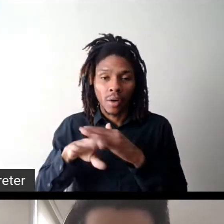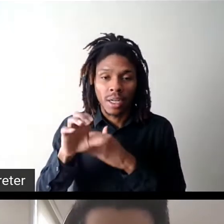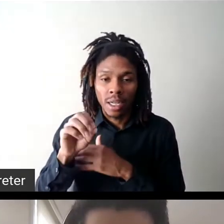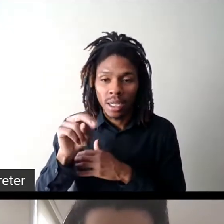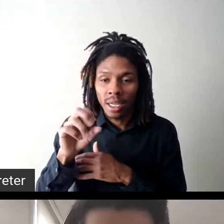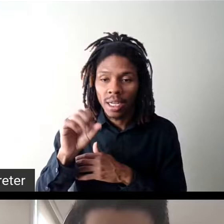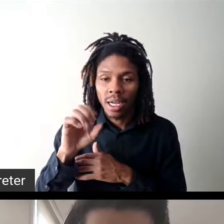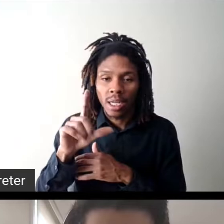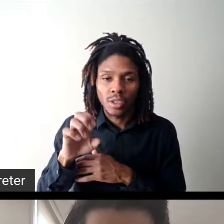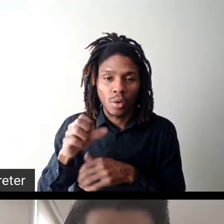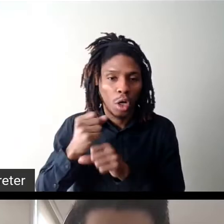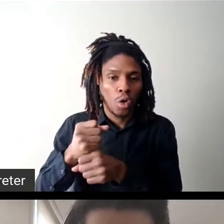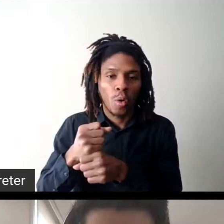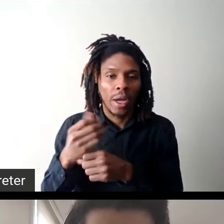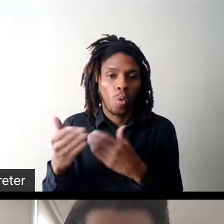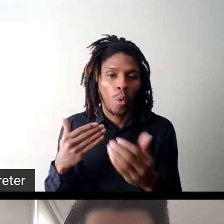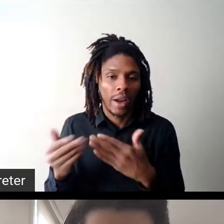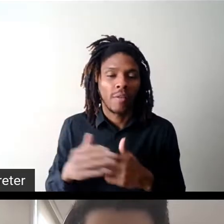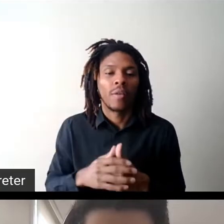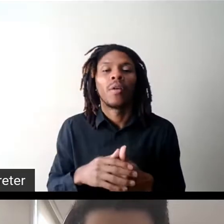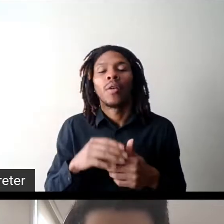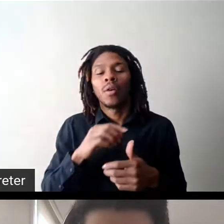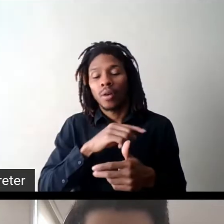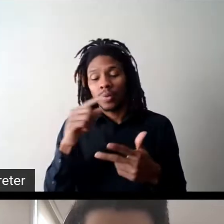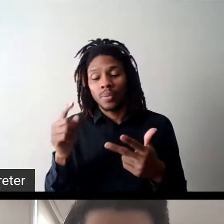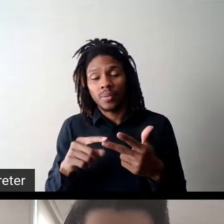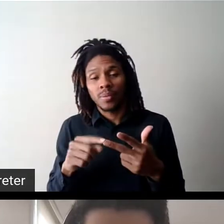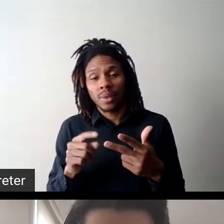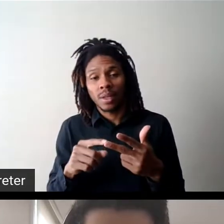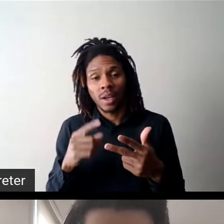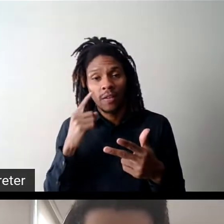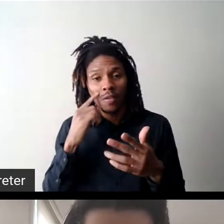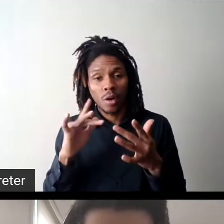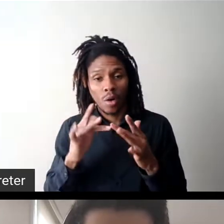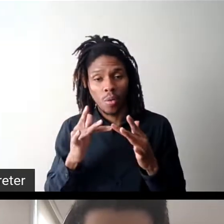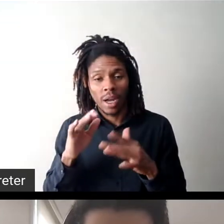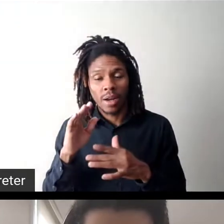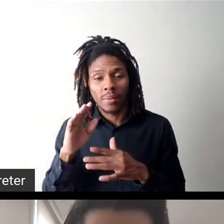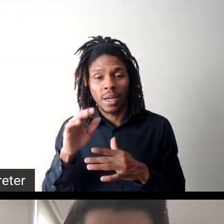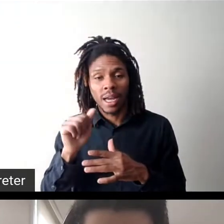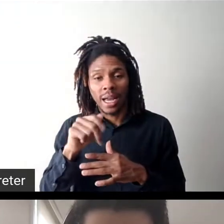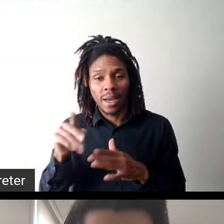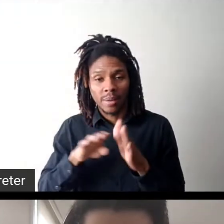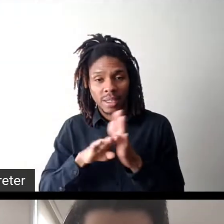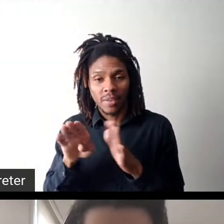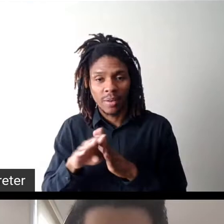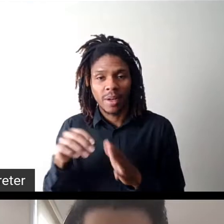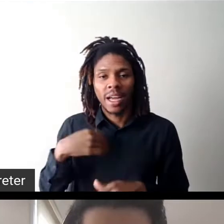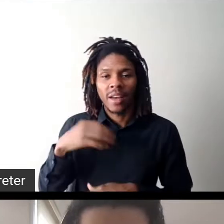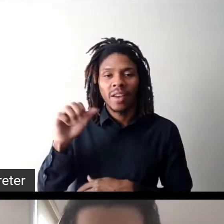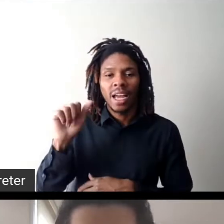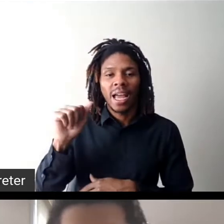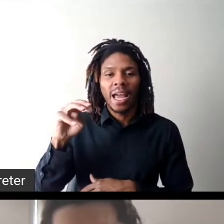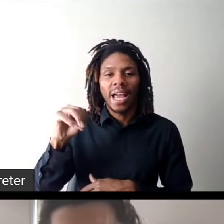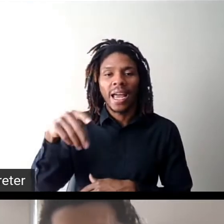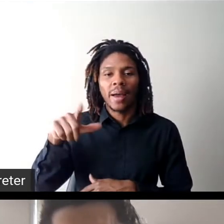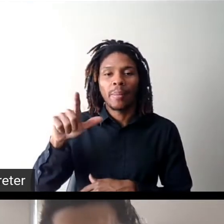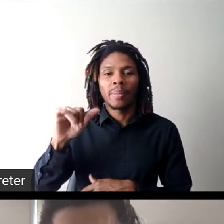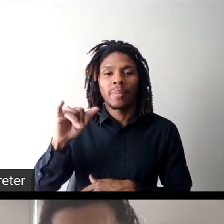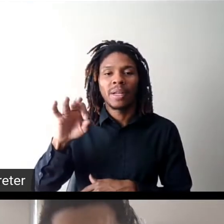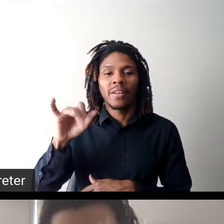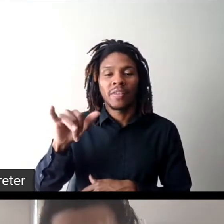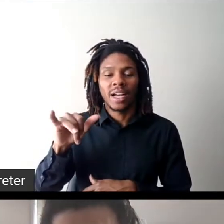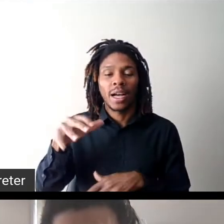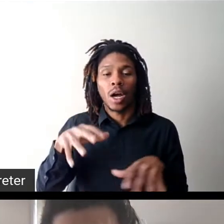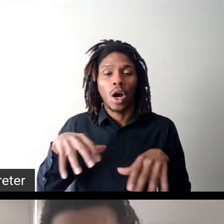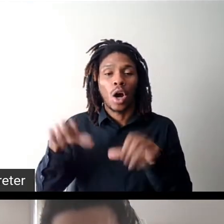right? And last but not least, especially for web app developers, we also have Amplify Hosting, which is a fully managed CI/CD